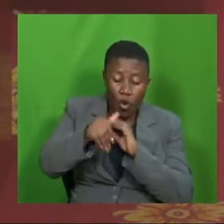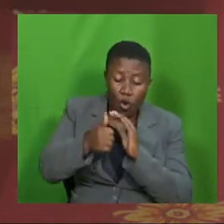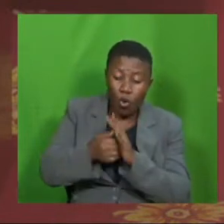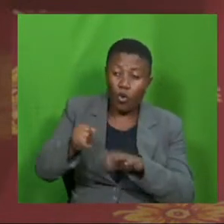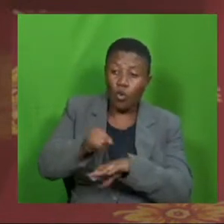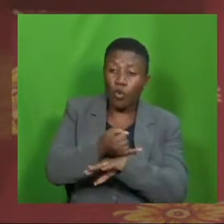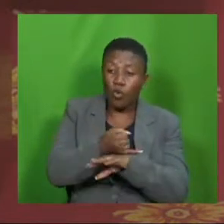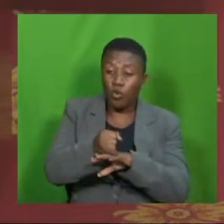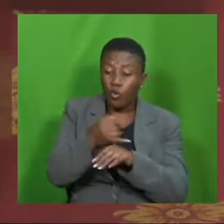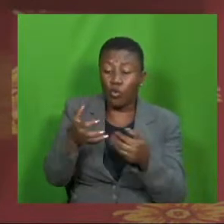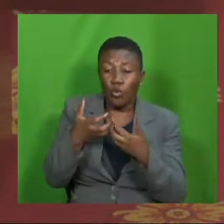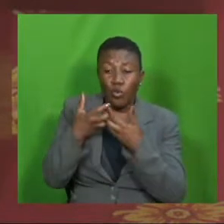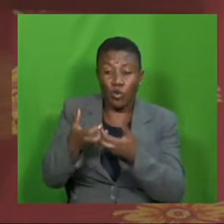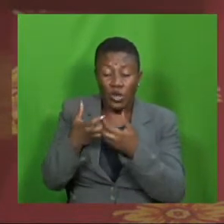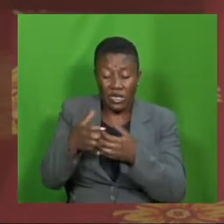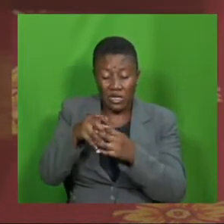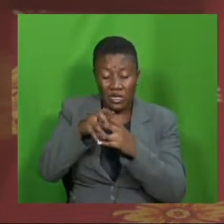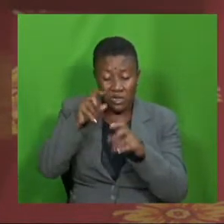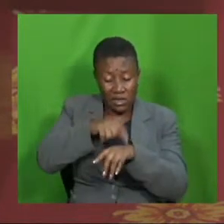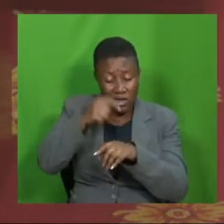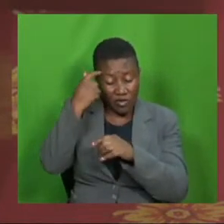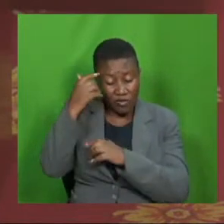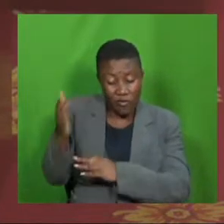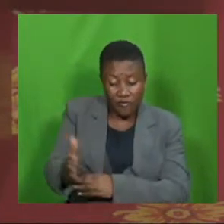during fishing expedition,